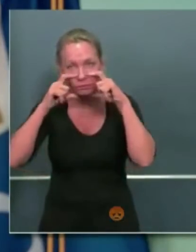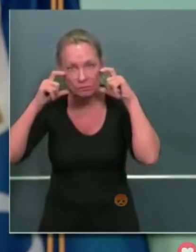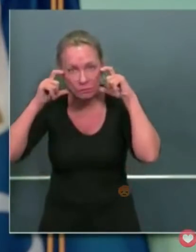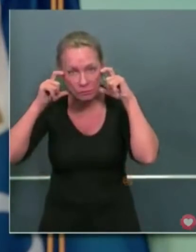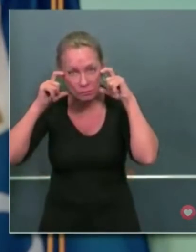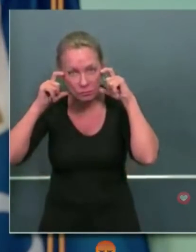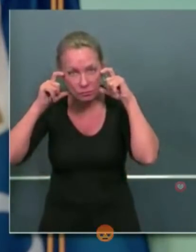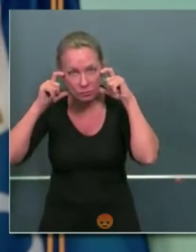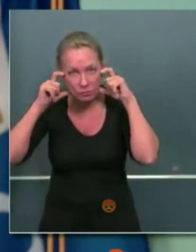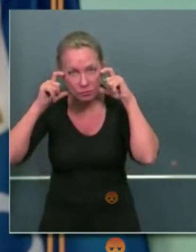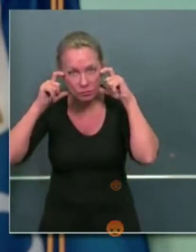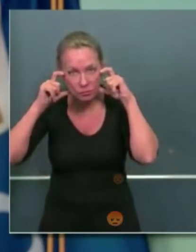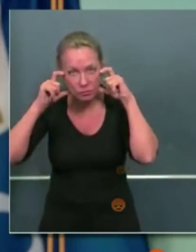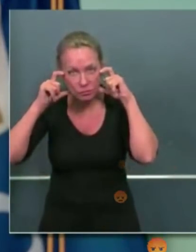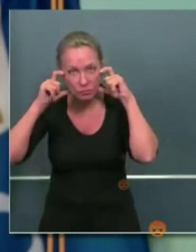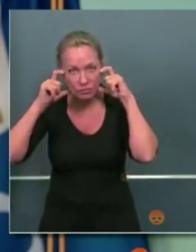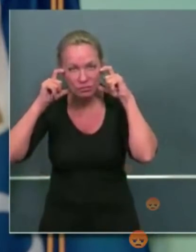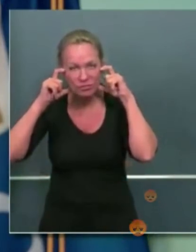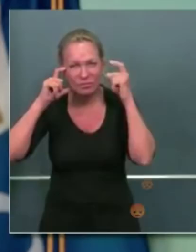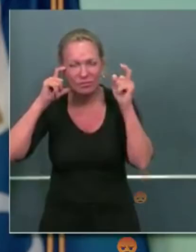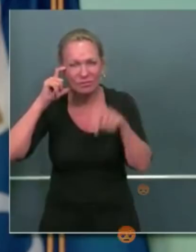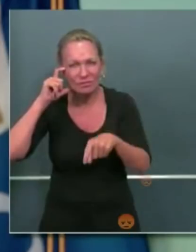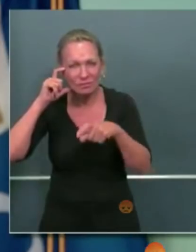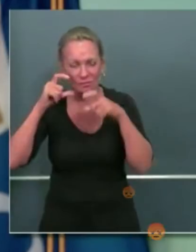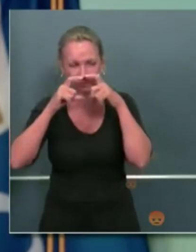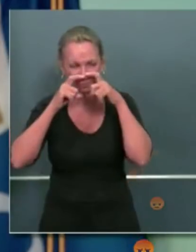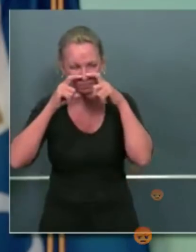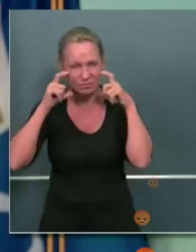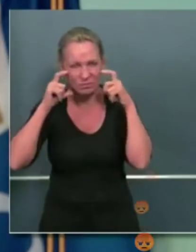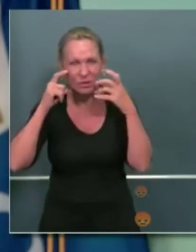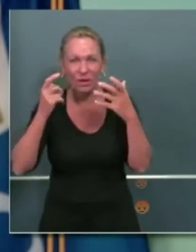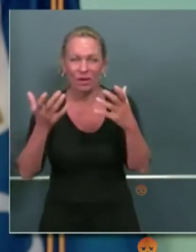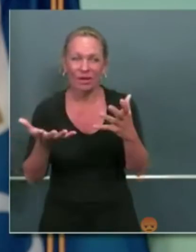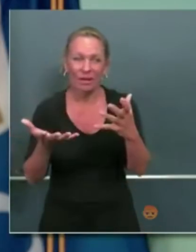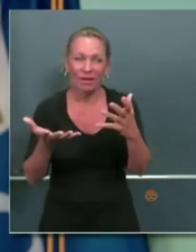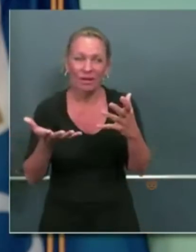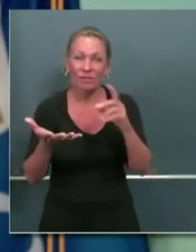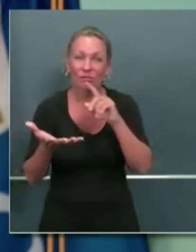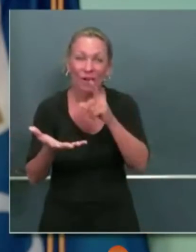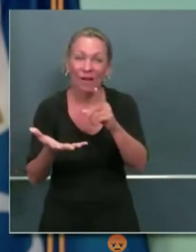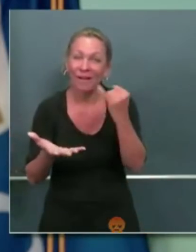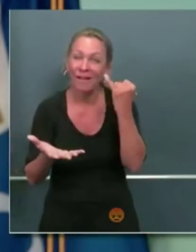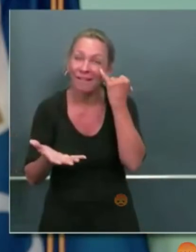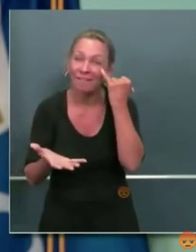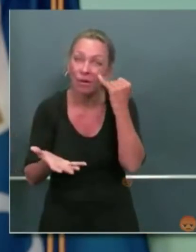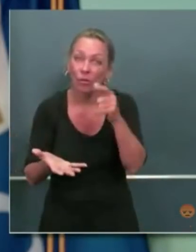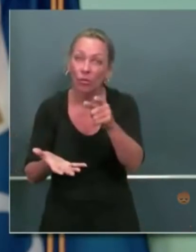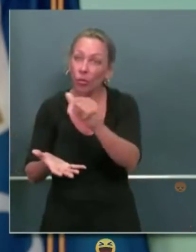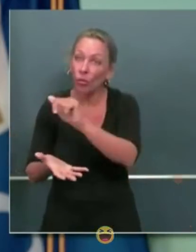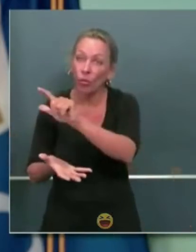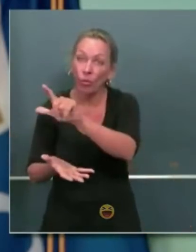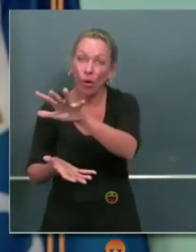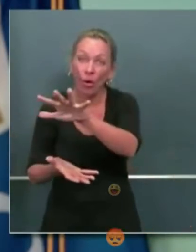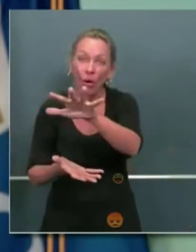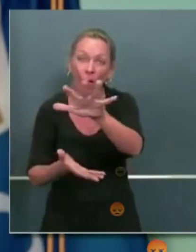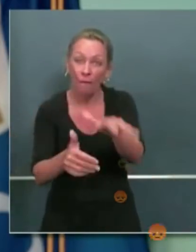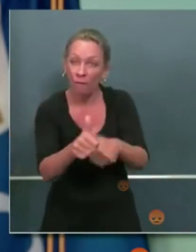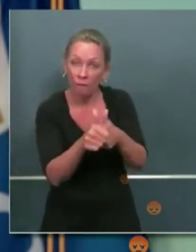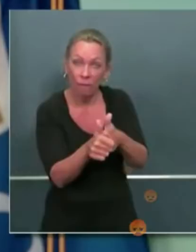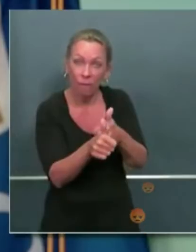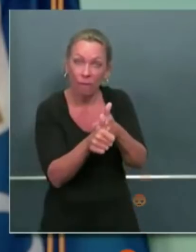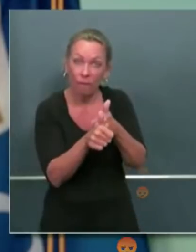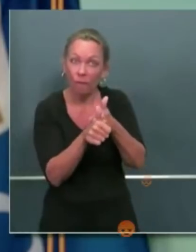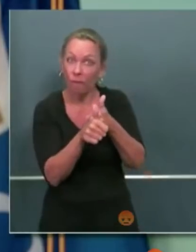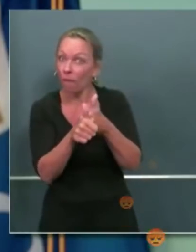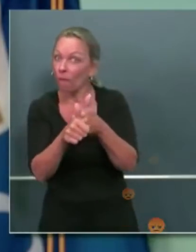Lâm take Quỳnh nhắc advantage tới cái vấn đề of mà this non-pharmaceutical intervention that can truly mitigate the spread of the disease, that can ông help keep Newsom, you safe, thống đốc that can này là đã từng